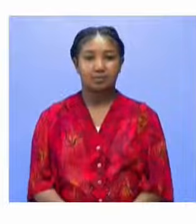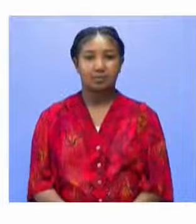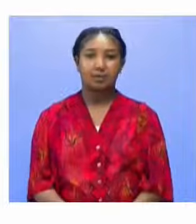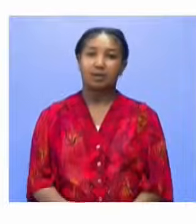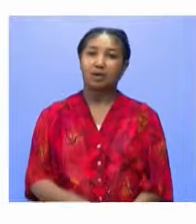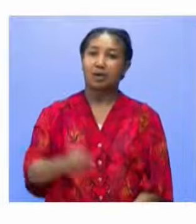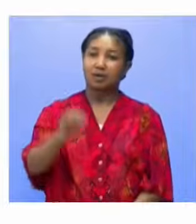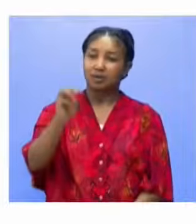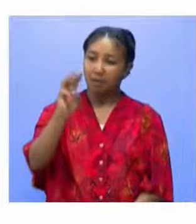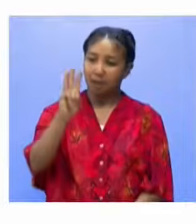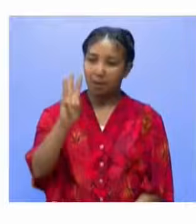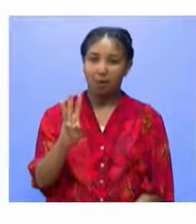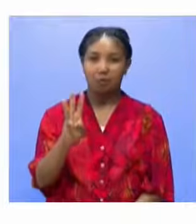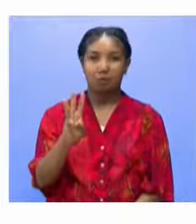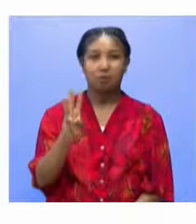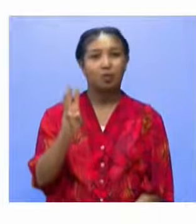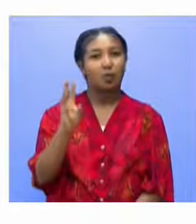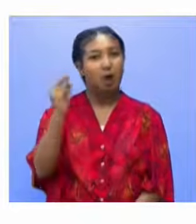WH